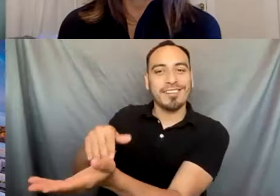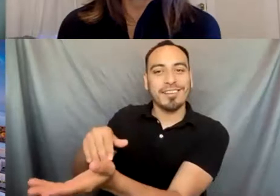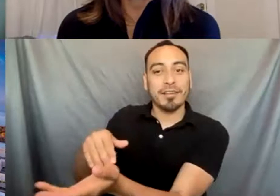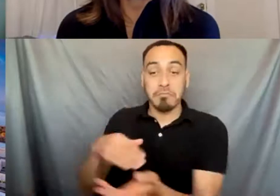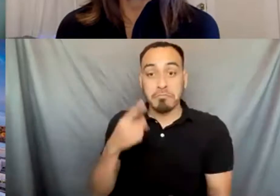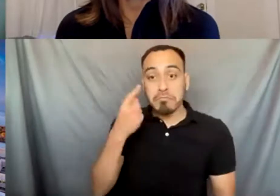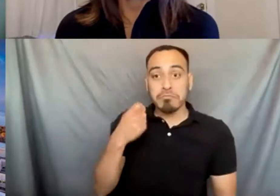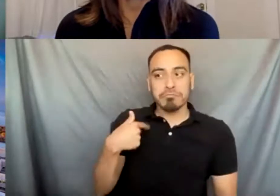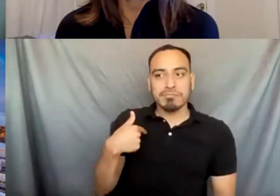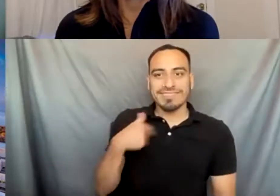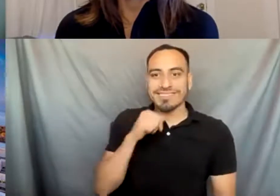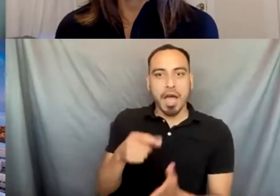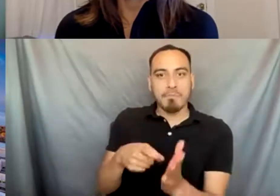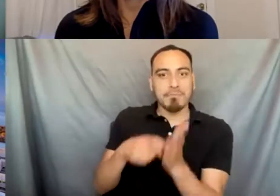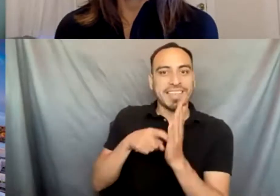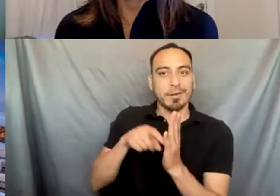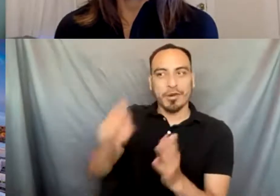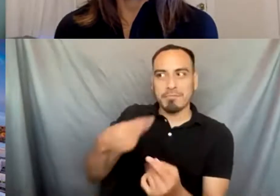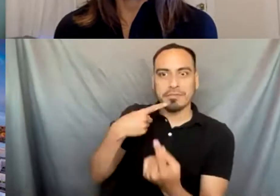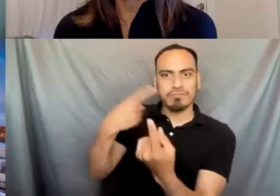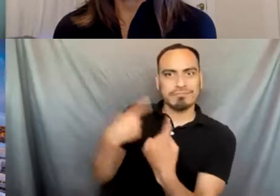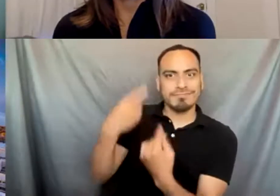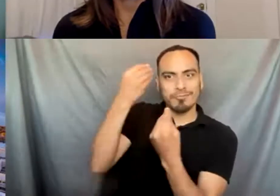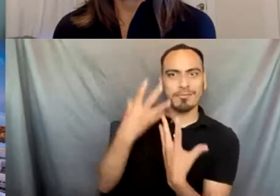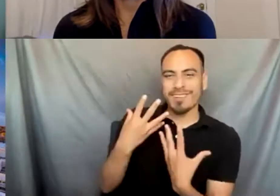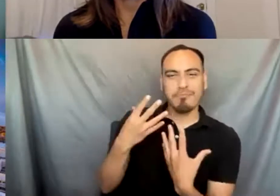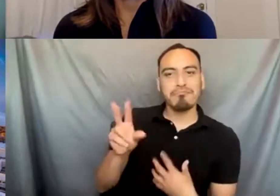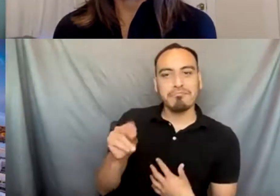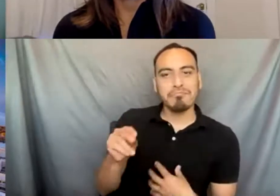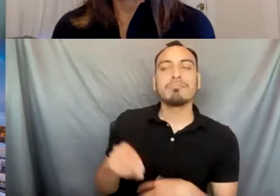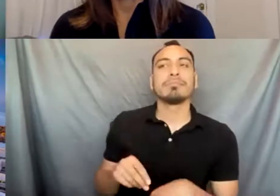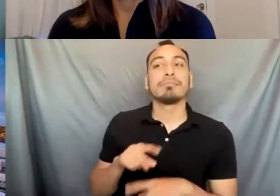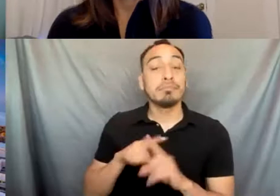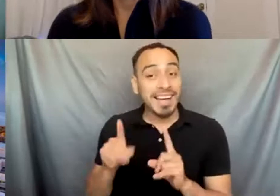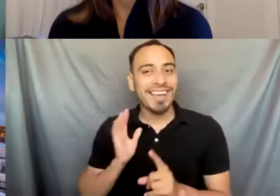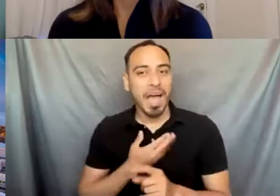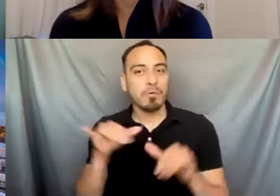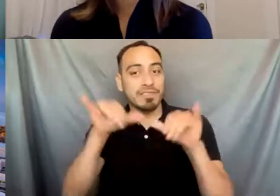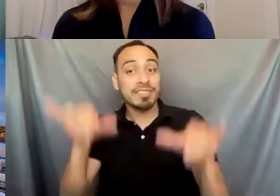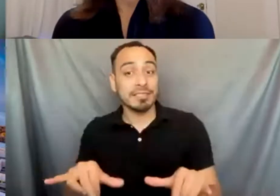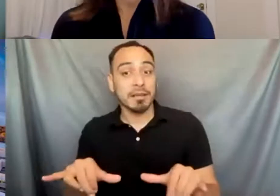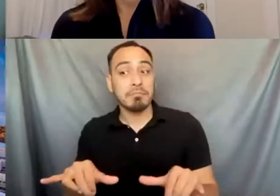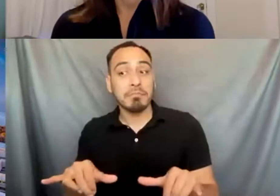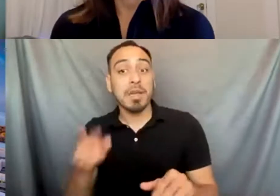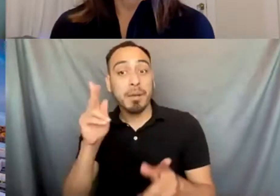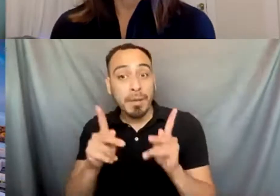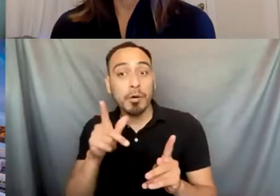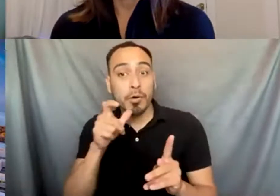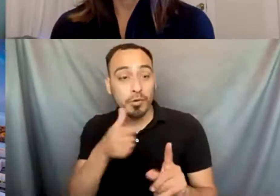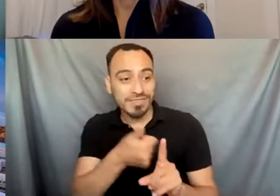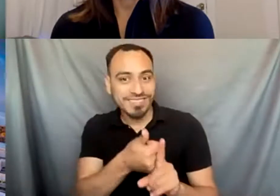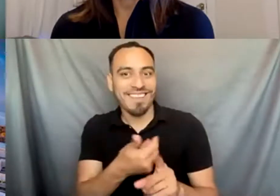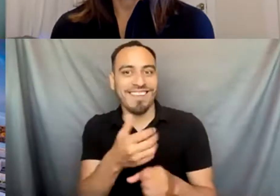make them report it. But what we know is within our system, people who've got vaccinated by us, it's